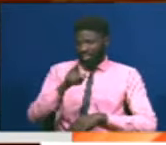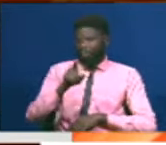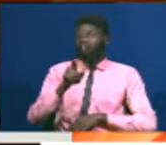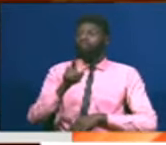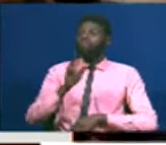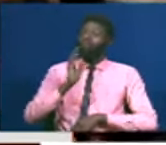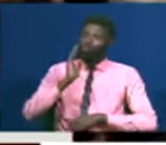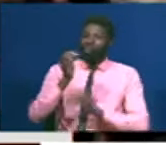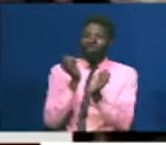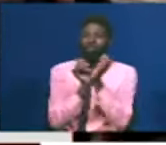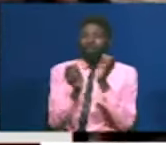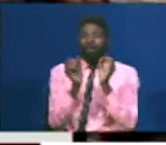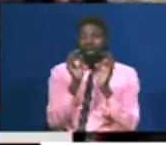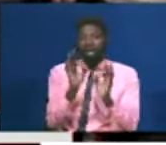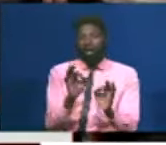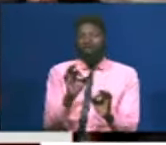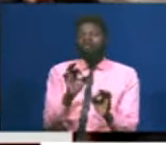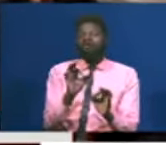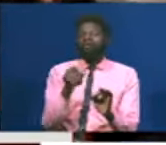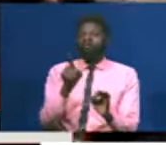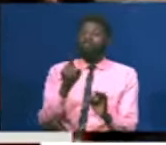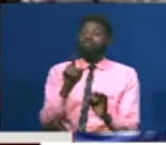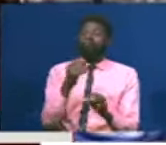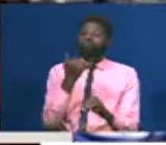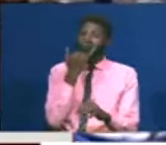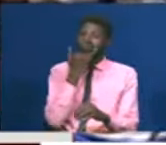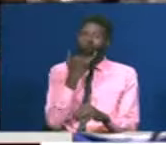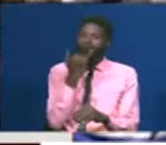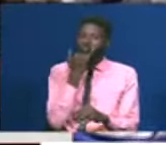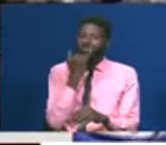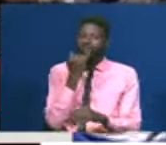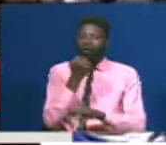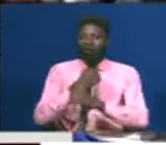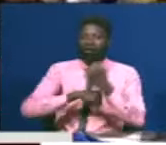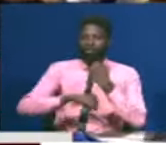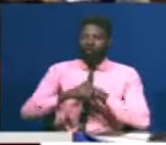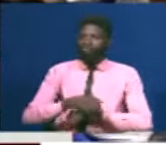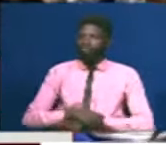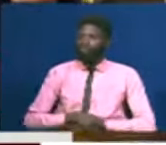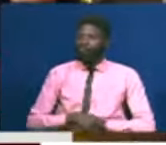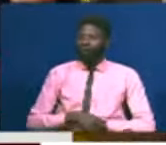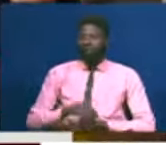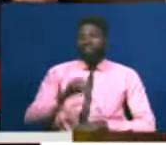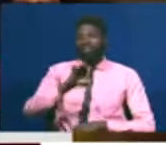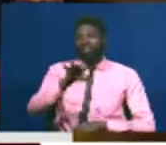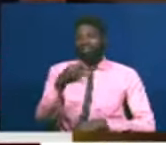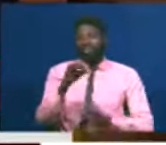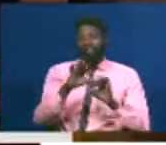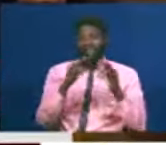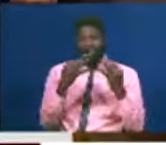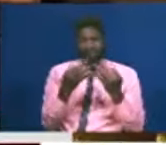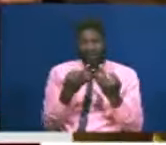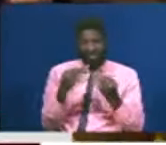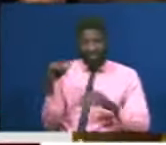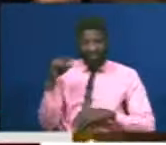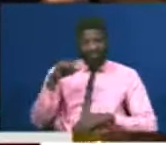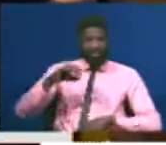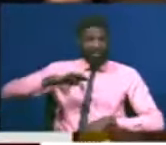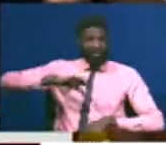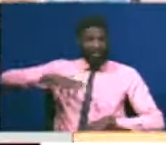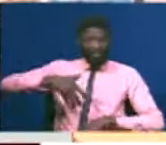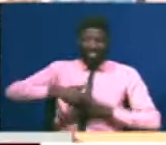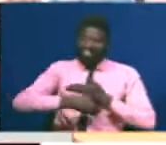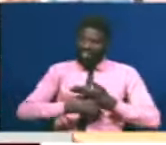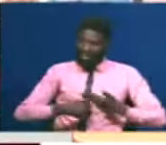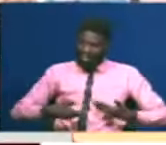mismanagement. 3,000 hunger-stricken families from Garissa County will benefit from food staff distributed by the county